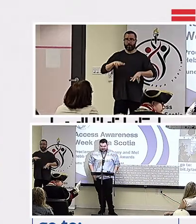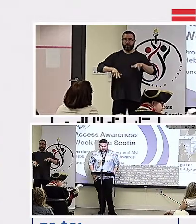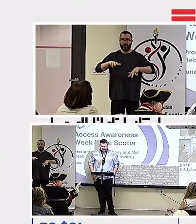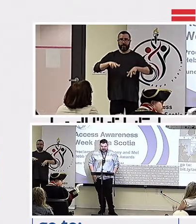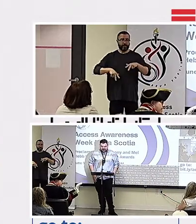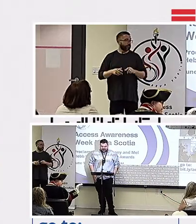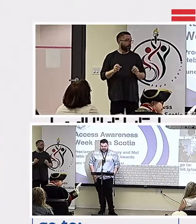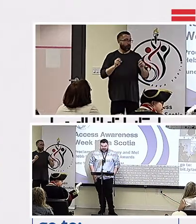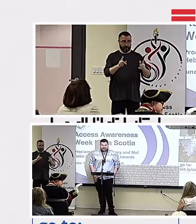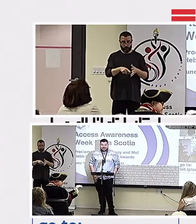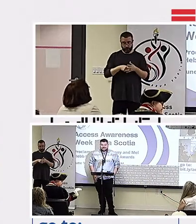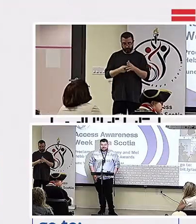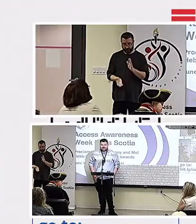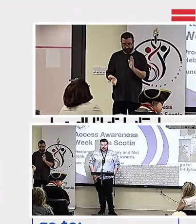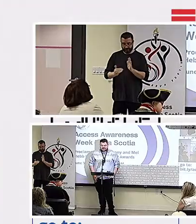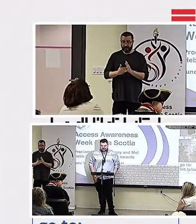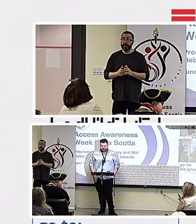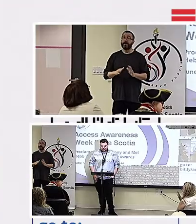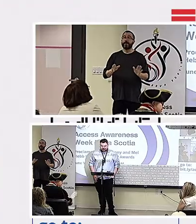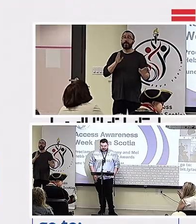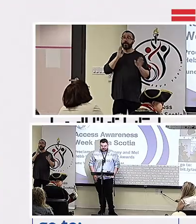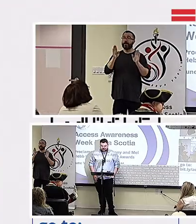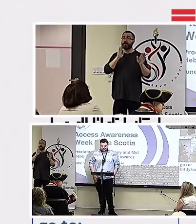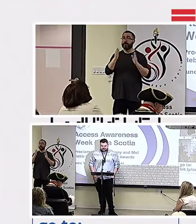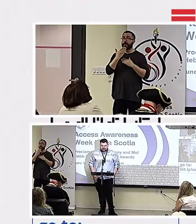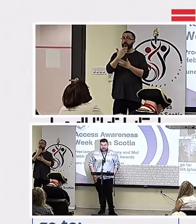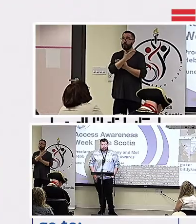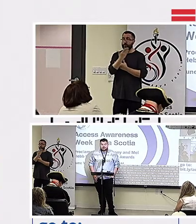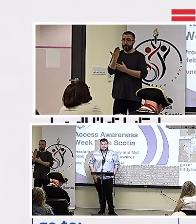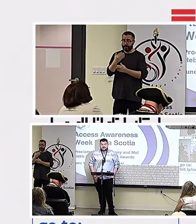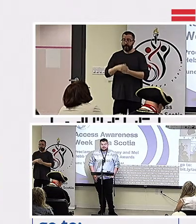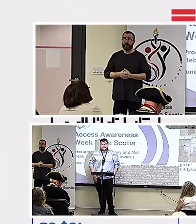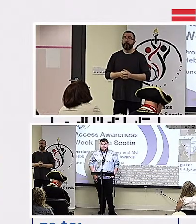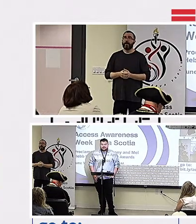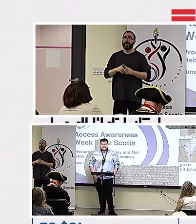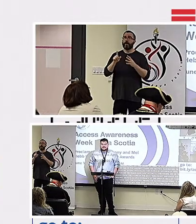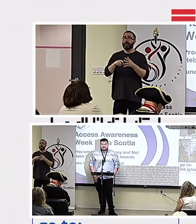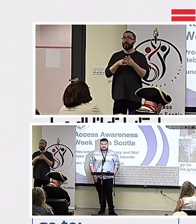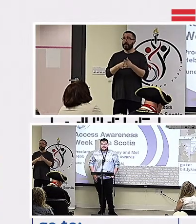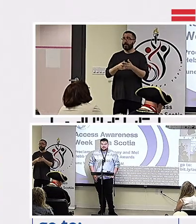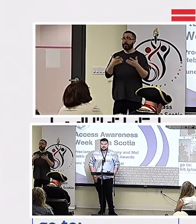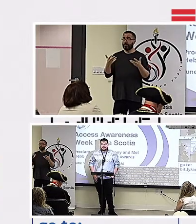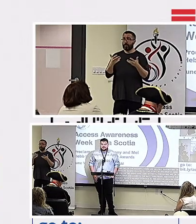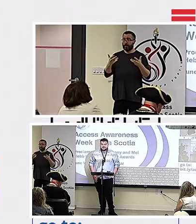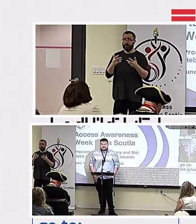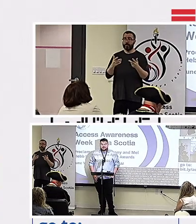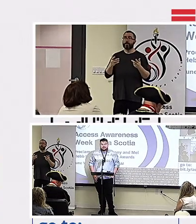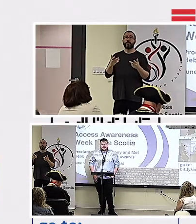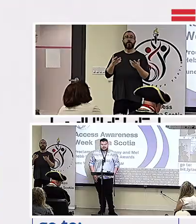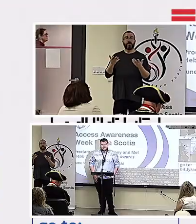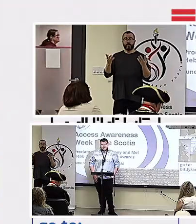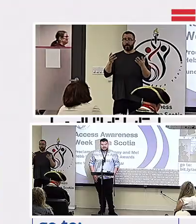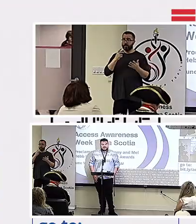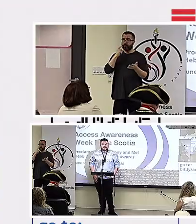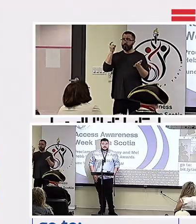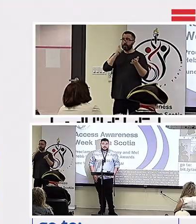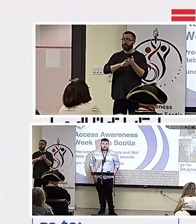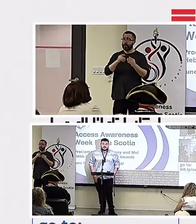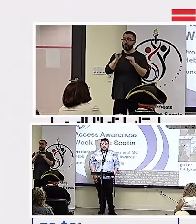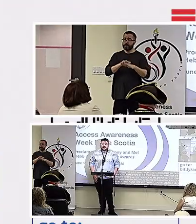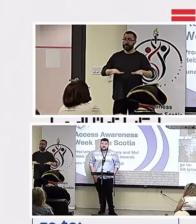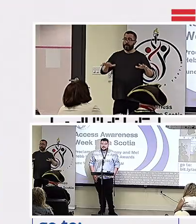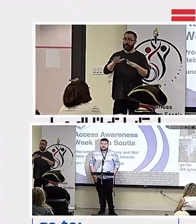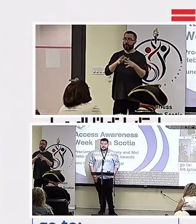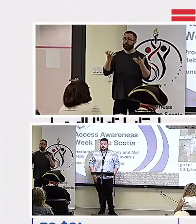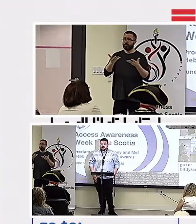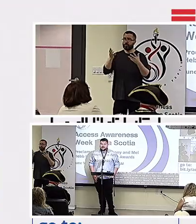I'll start over. Jalasi and good morning, everyone. I want to begin by grounding us here in Jibuktu within Mi'kma'ki, the ancestral